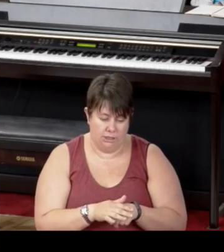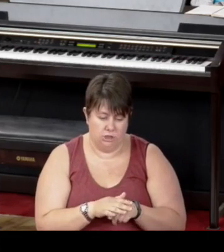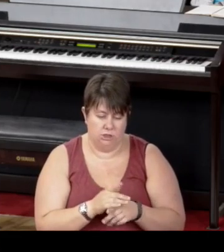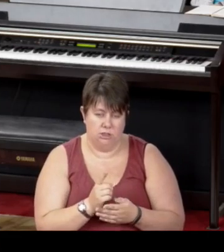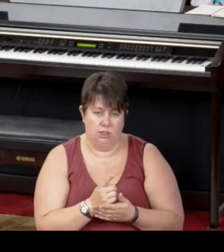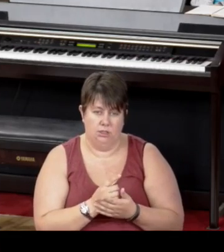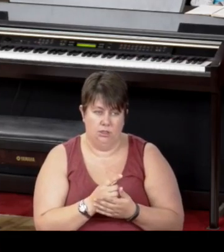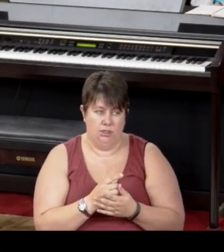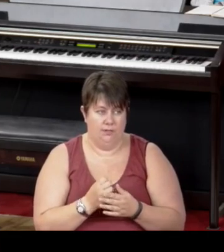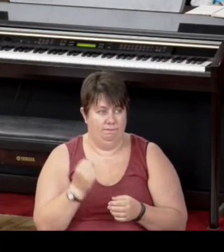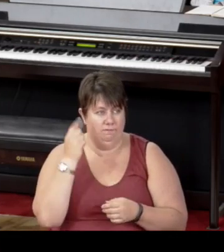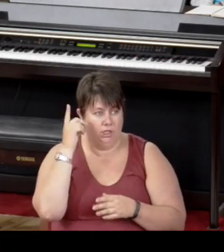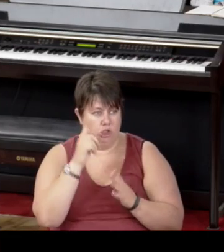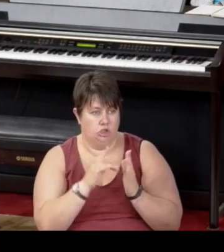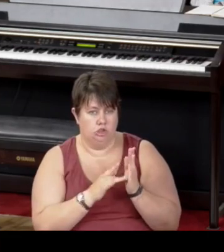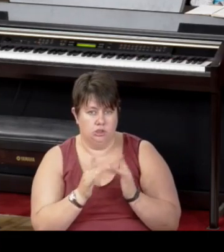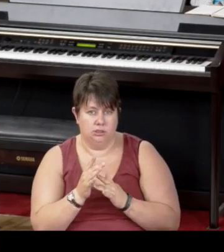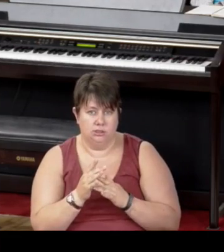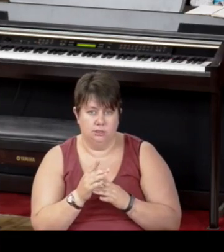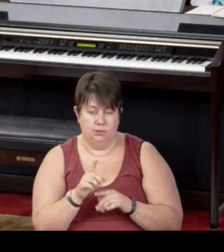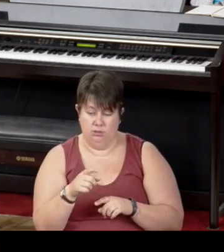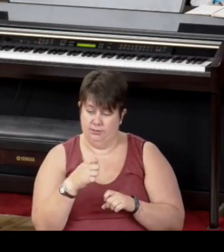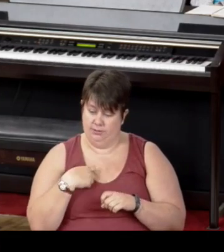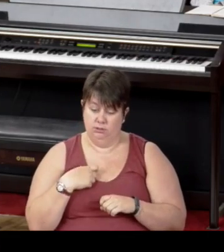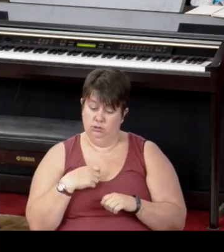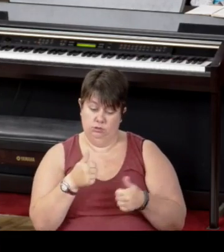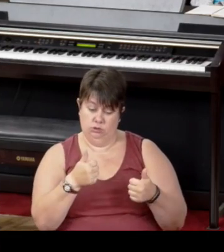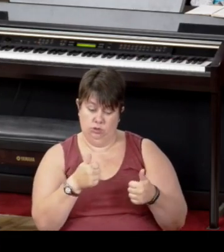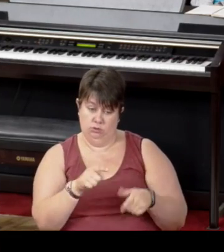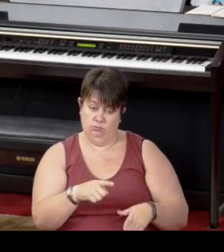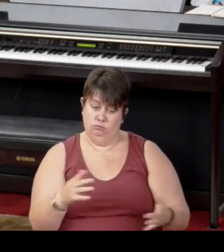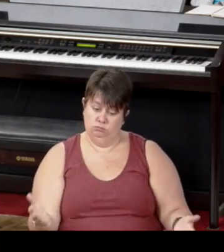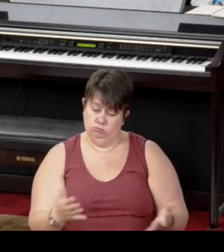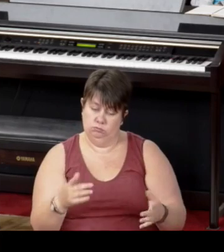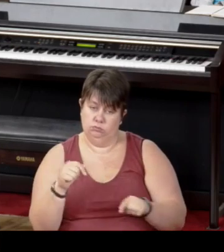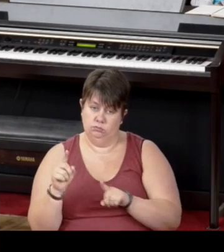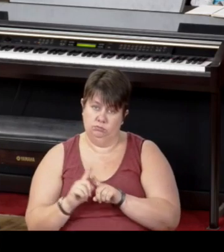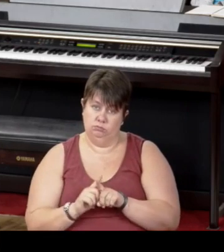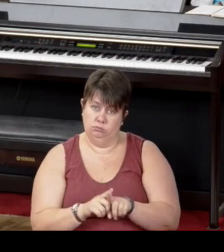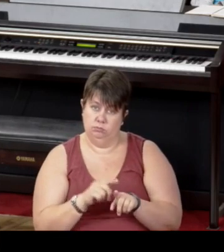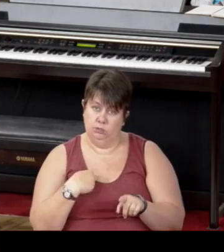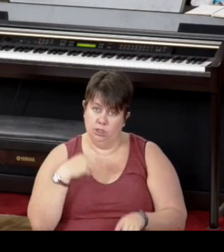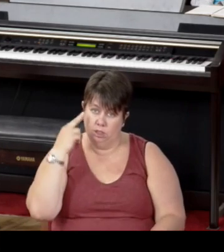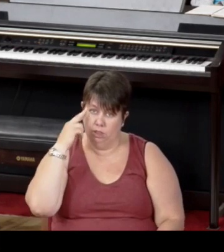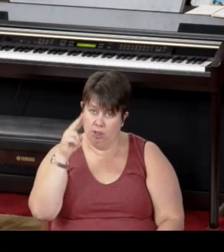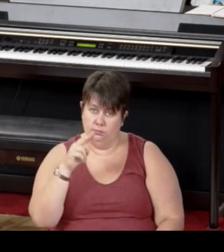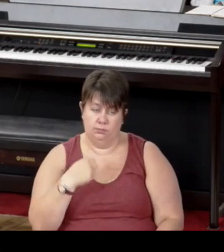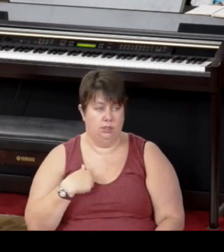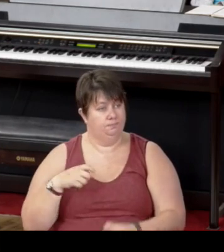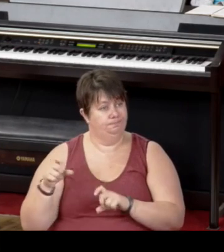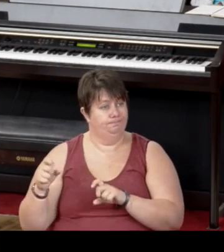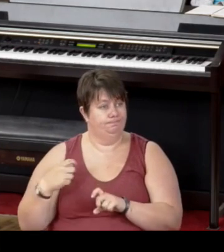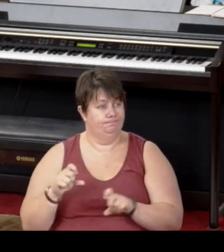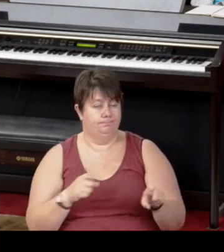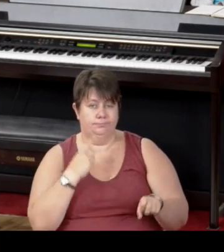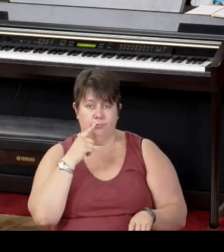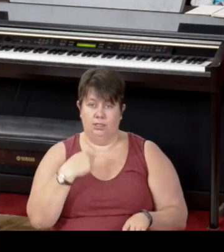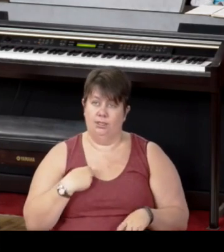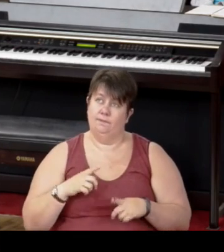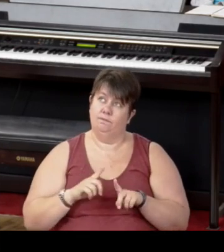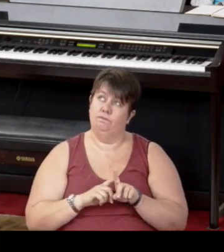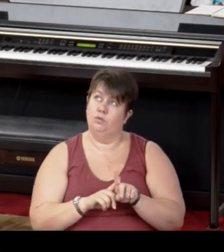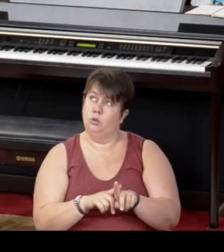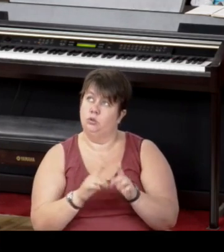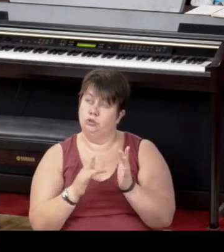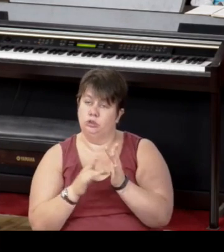Jesus, Jesus is saying, I commend you because you've remained true to me. Even under pressure, you still say, I'm a follower of Jesus